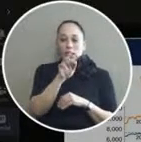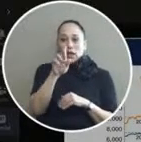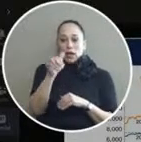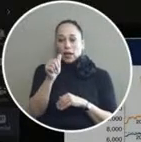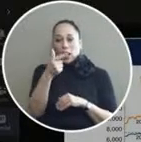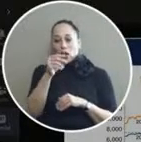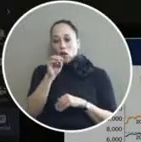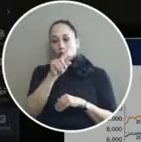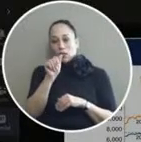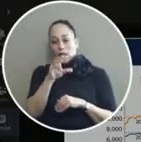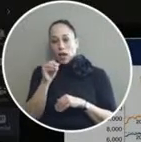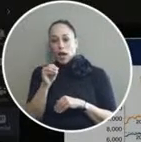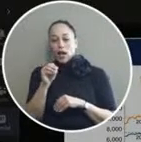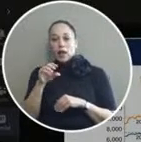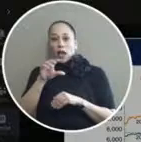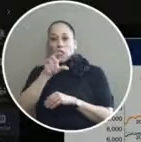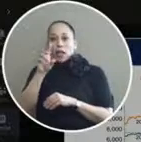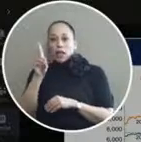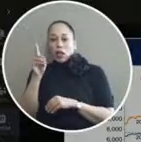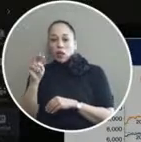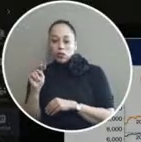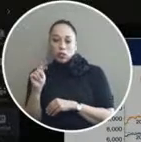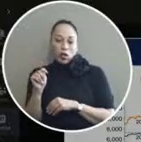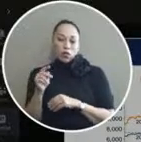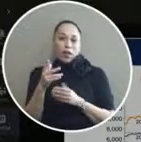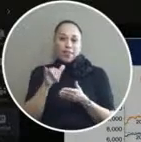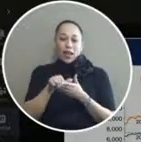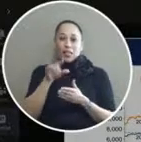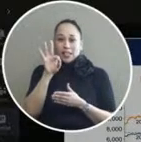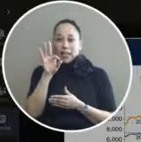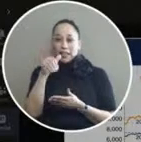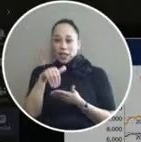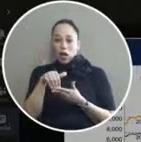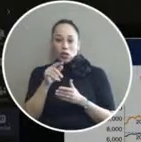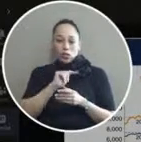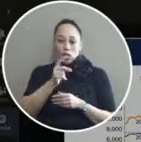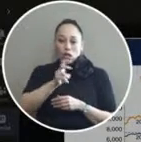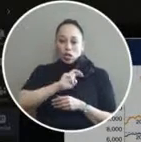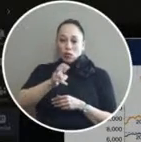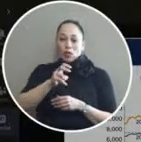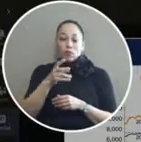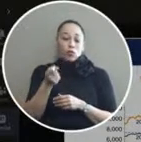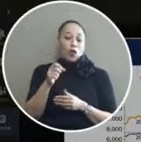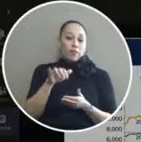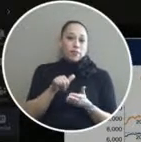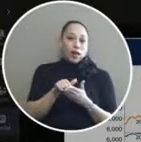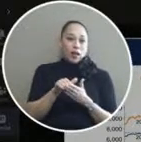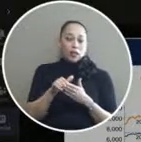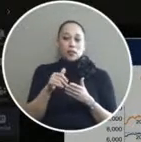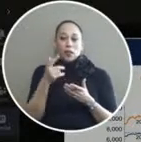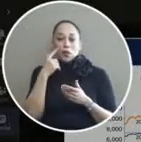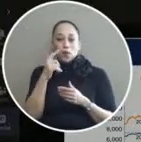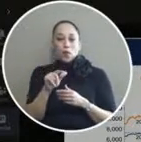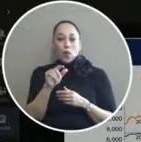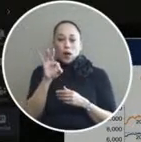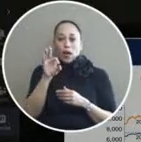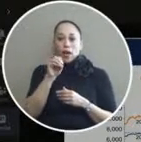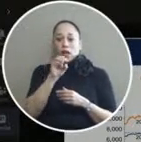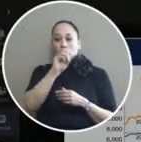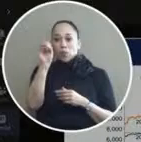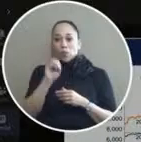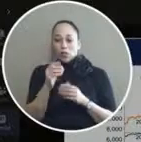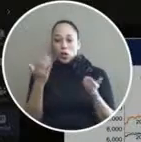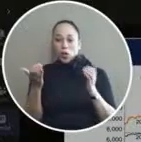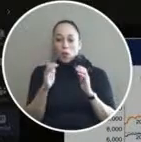going into Juarez. Last year, the number was at about 9,000 trips. So again, we're just shy of 70% capacity of last